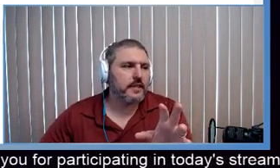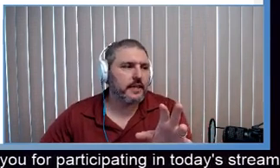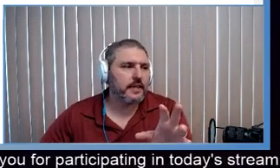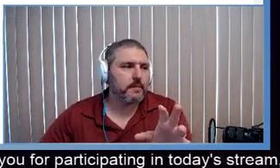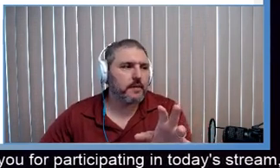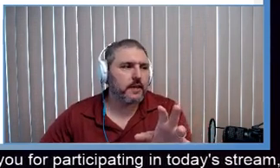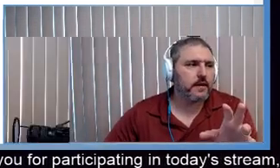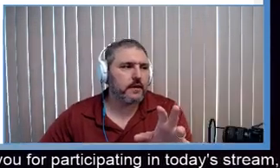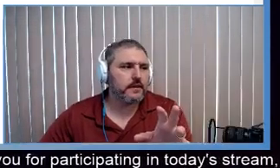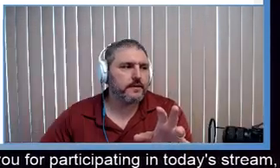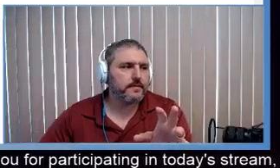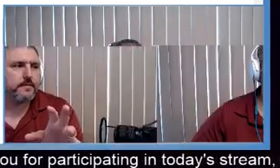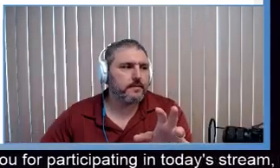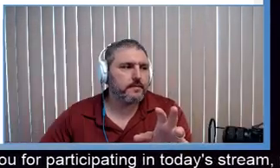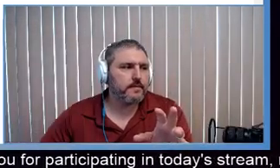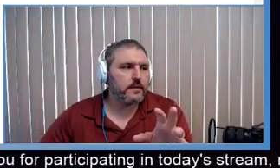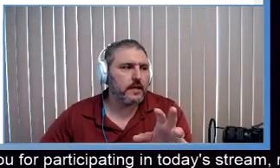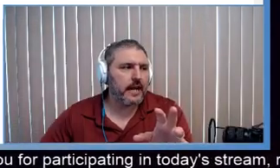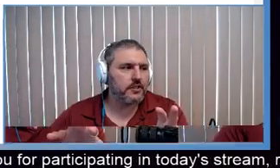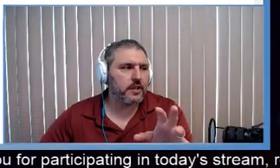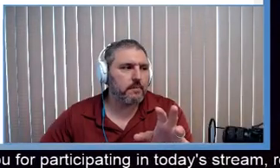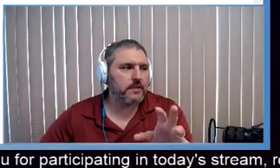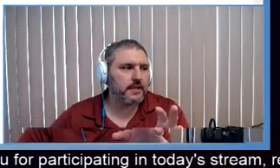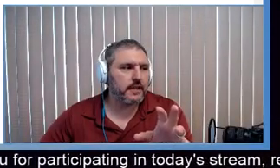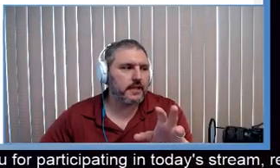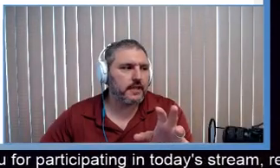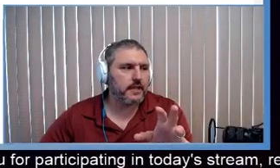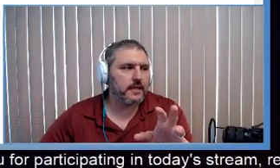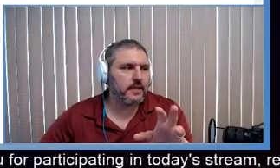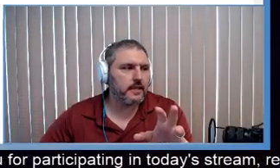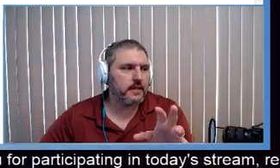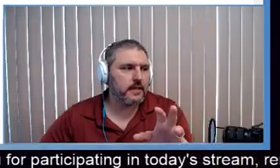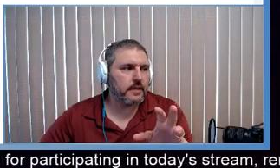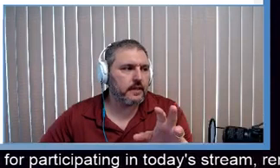can look at the link up here. Actually,